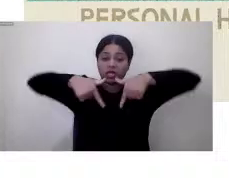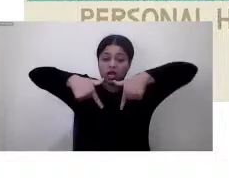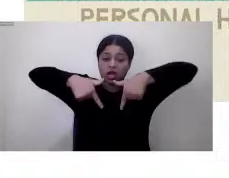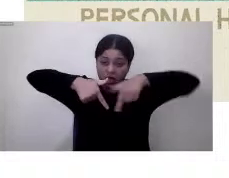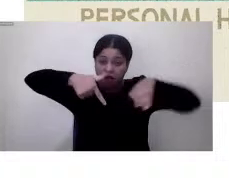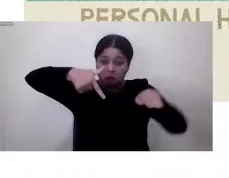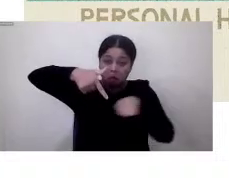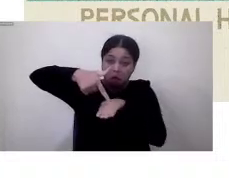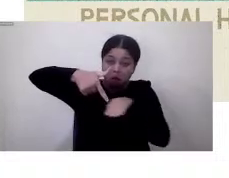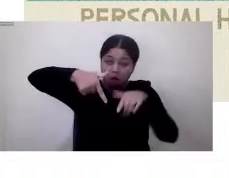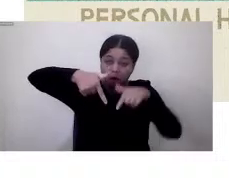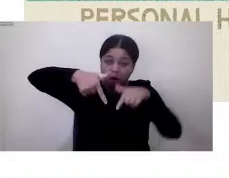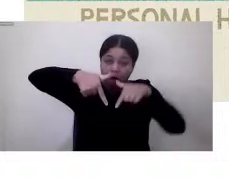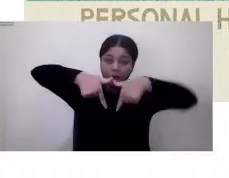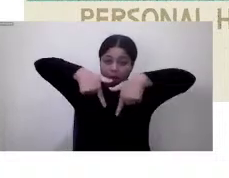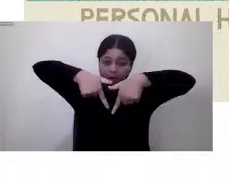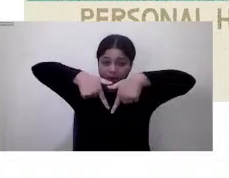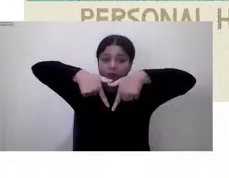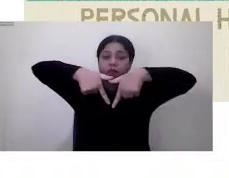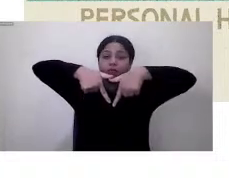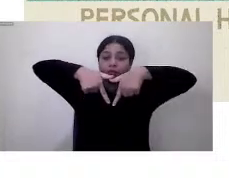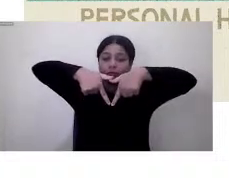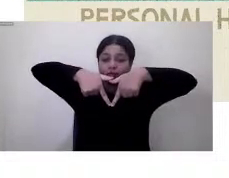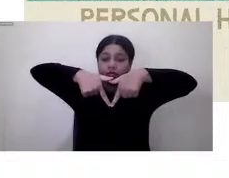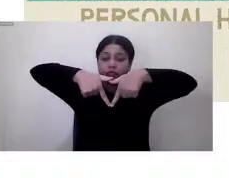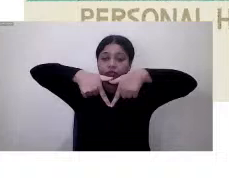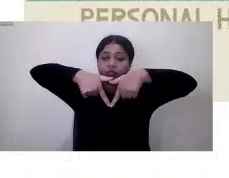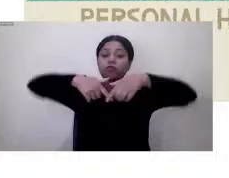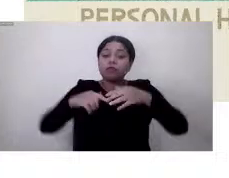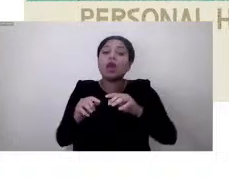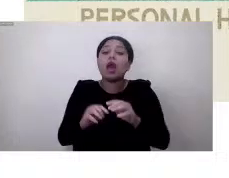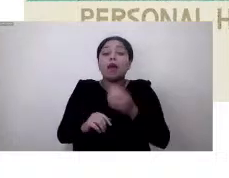but also for our environment.